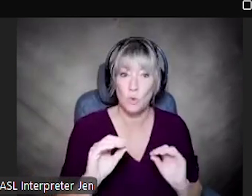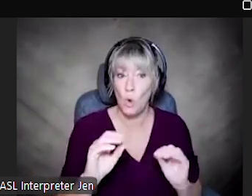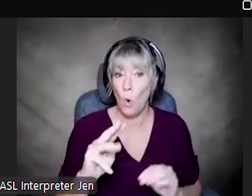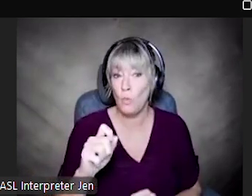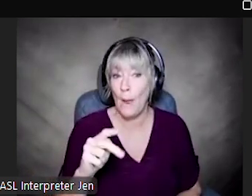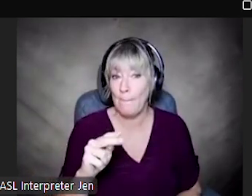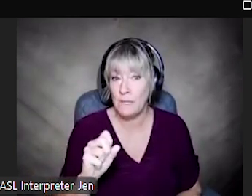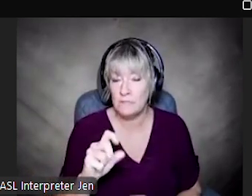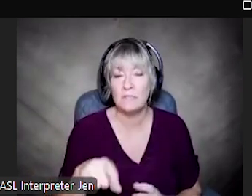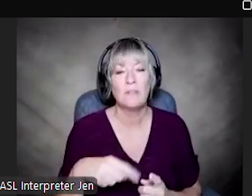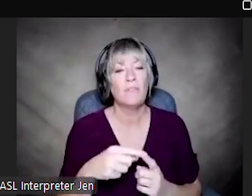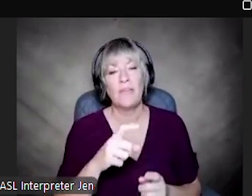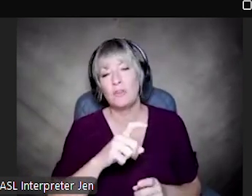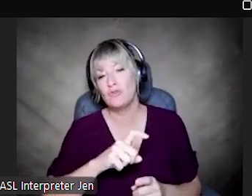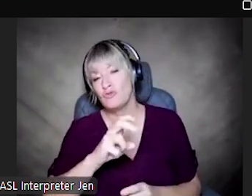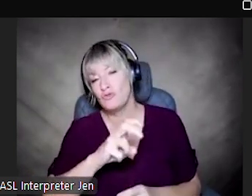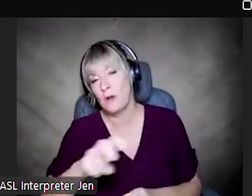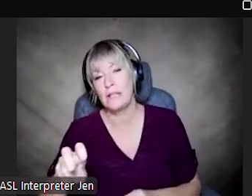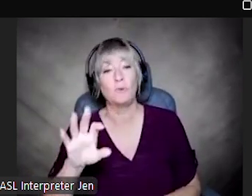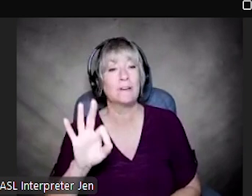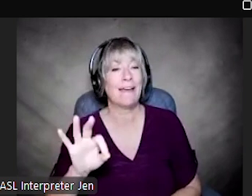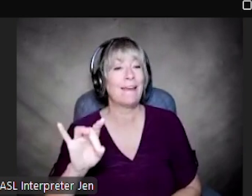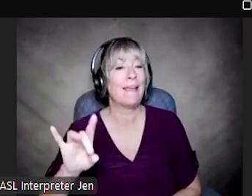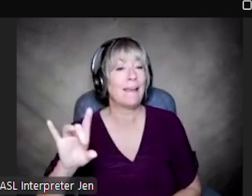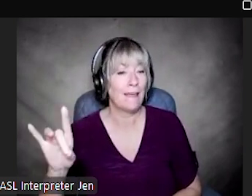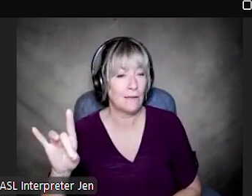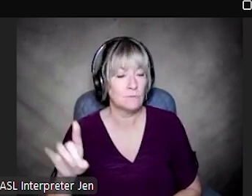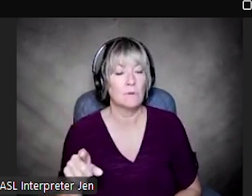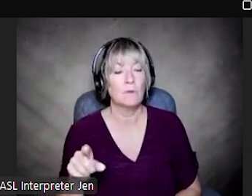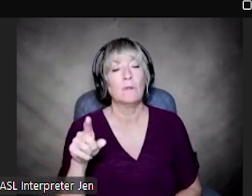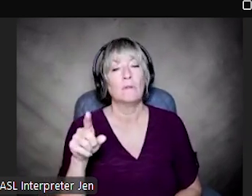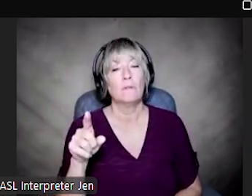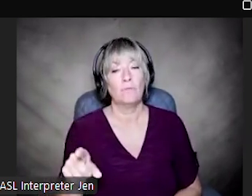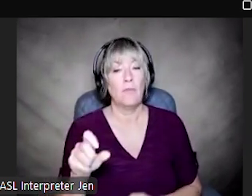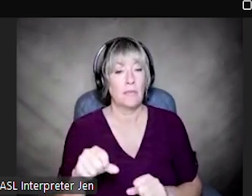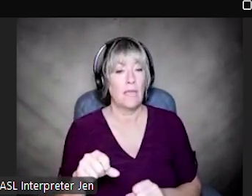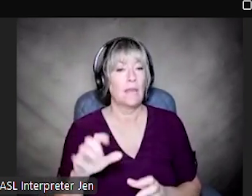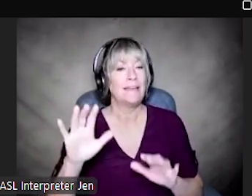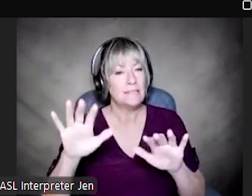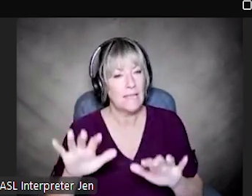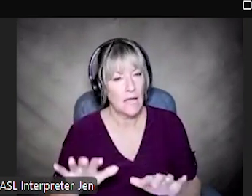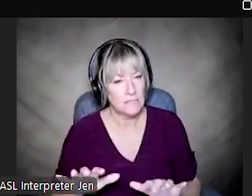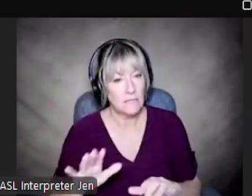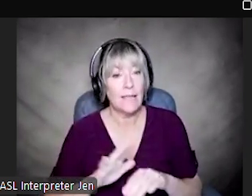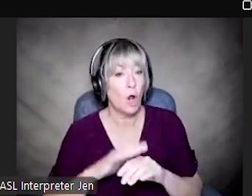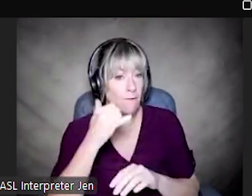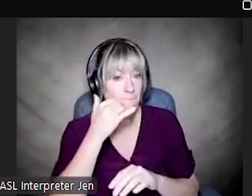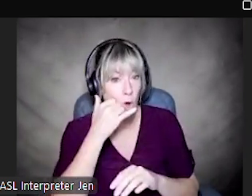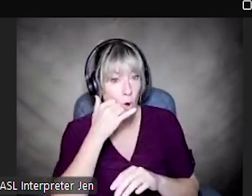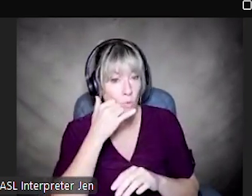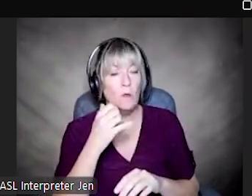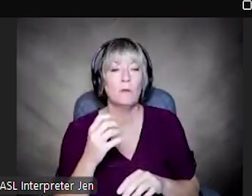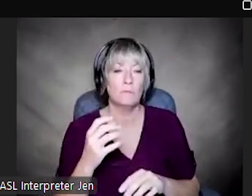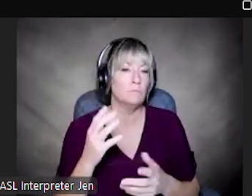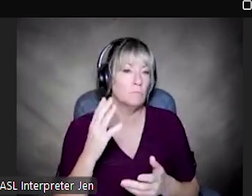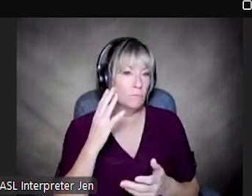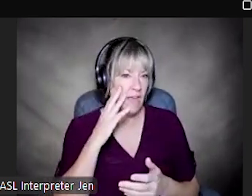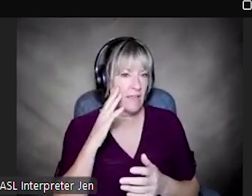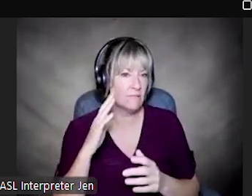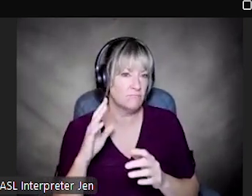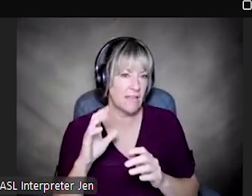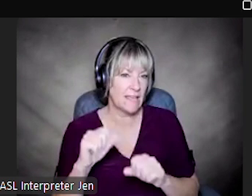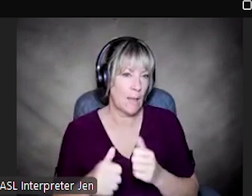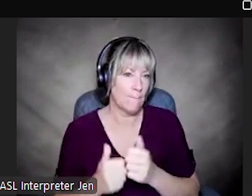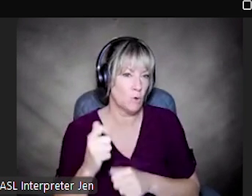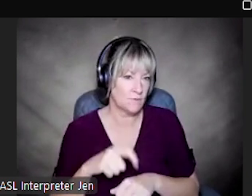it's transferred to 988, and they can either de-escalate over the phone, which we know they can do the majority of the